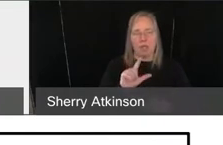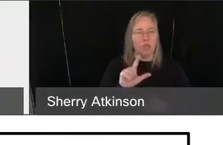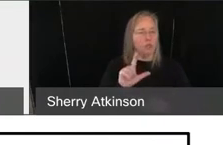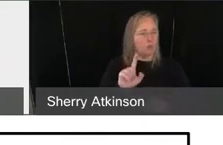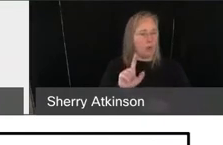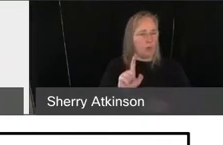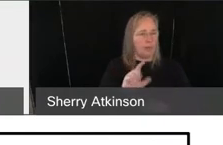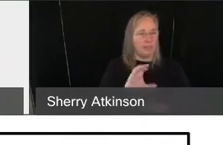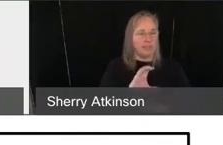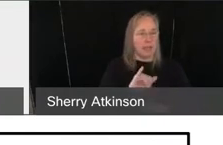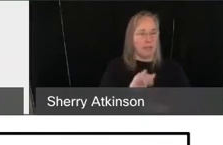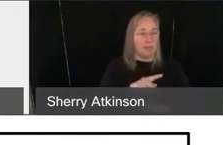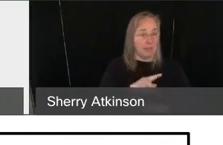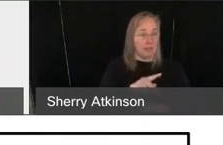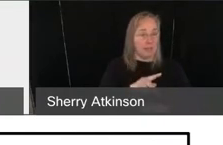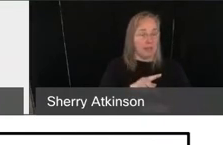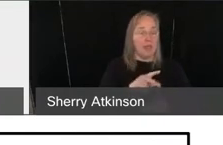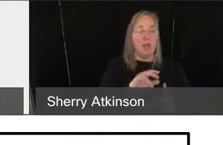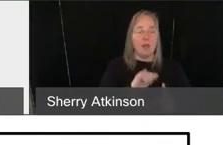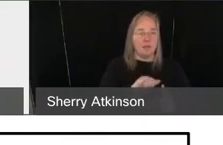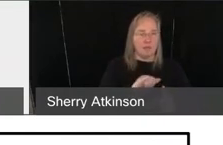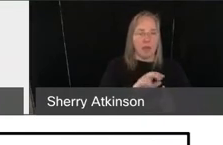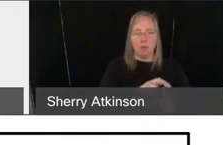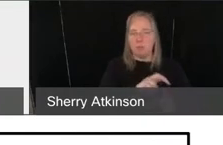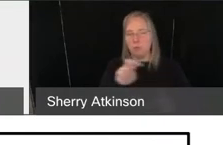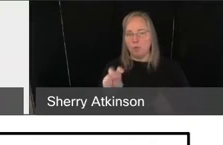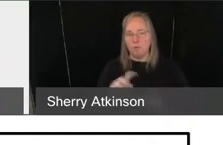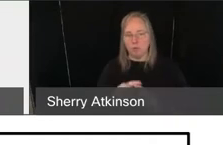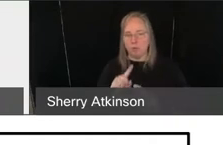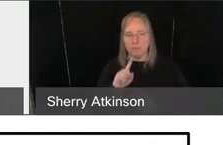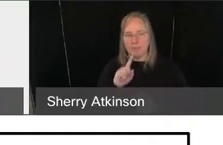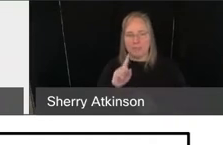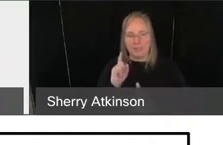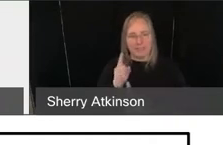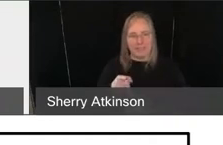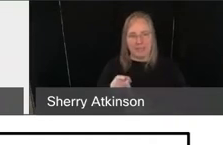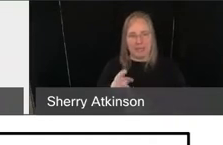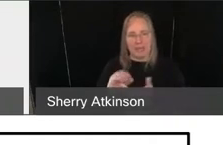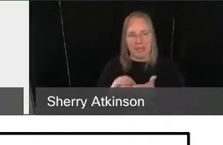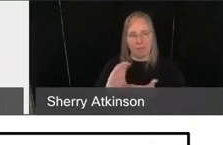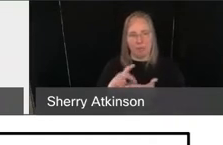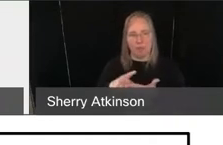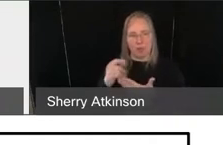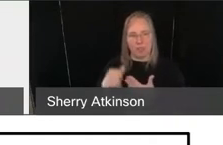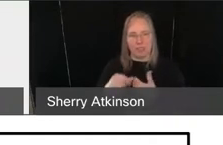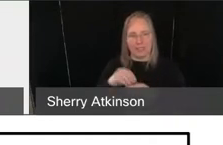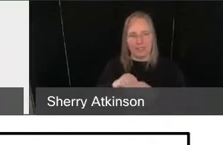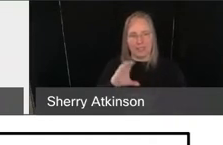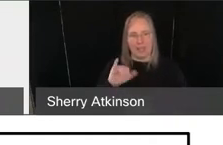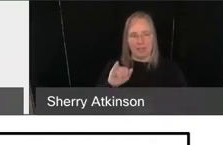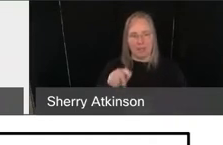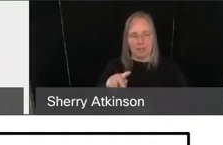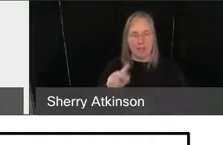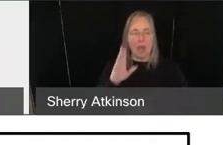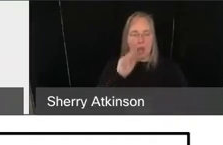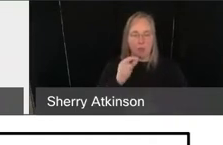It would move it into its designated capital project in the CIP. I will touch on the NCC though more as I